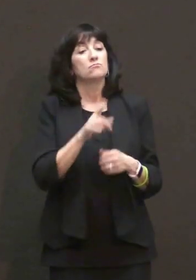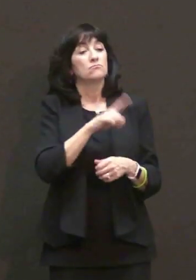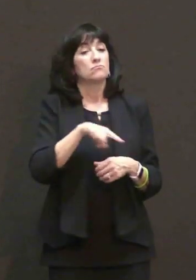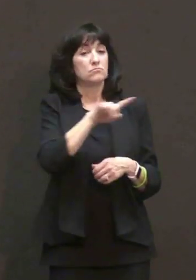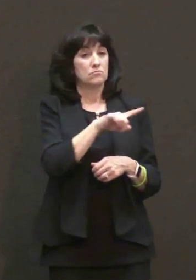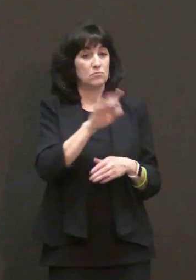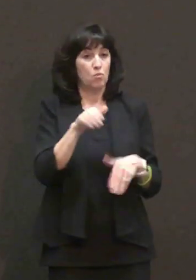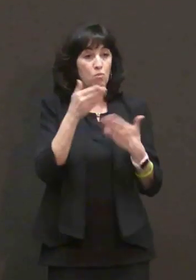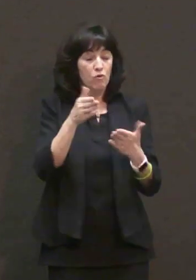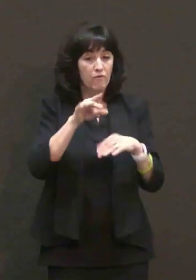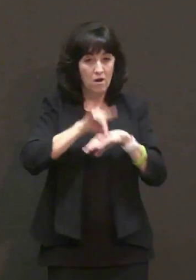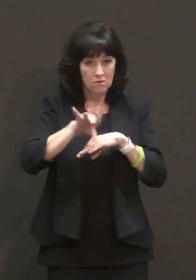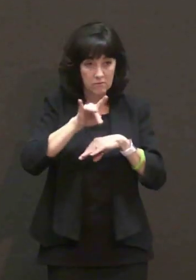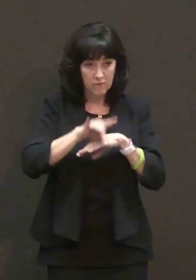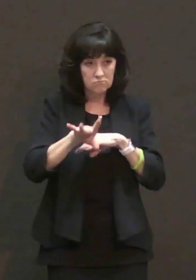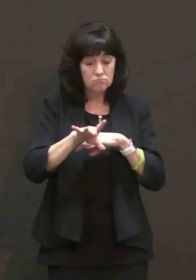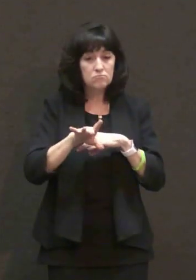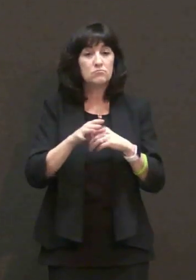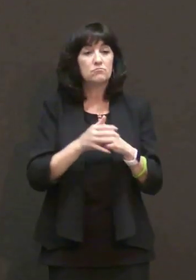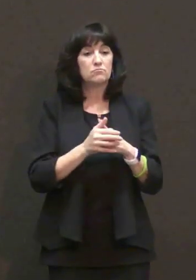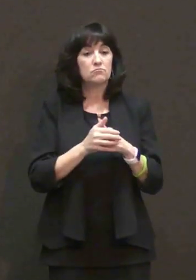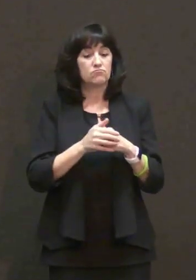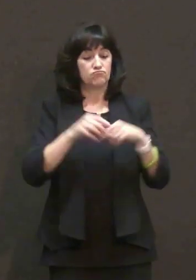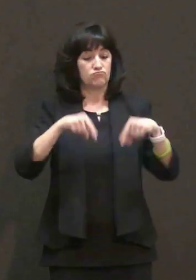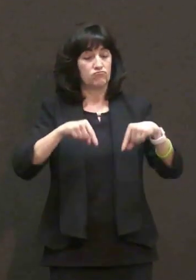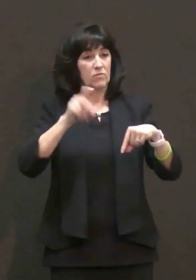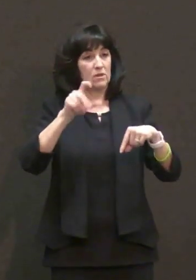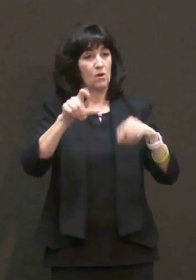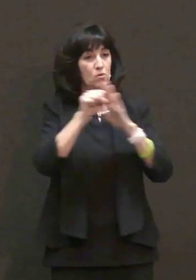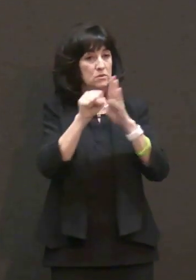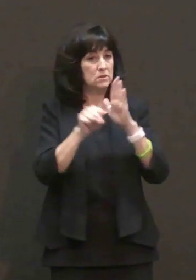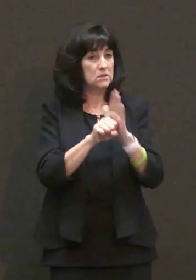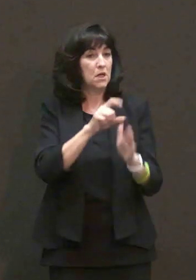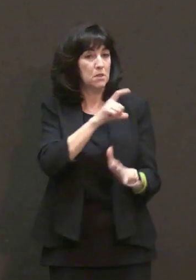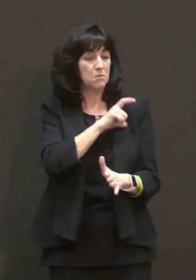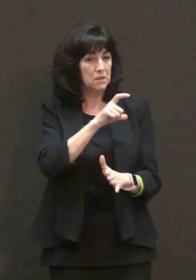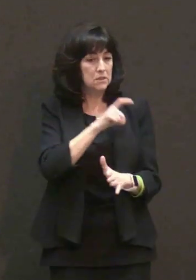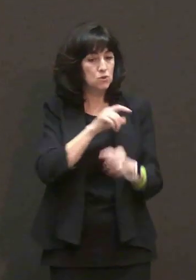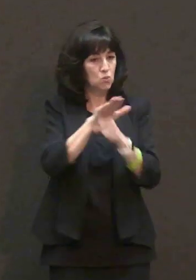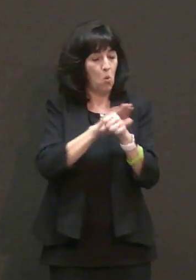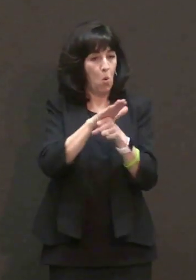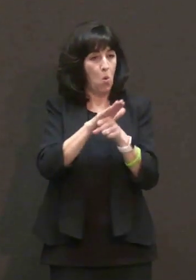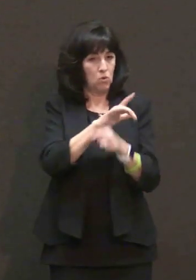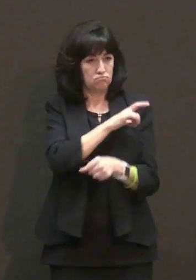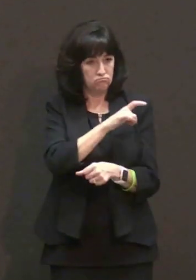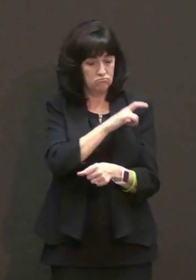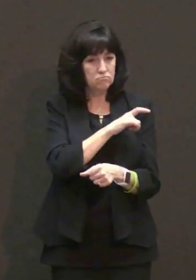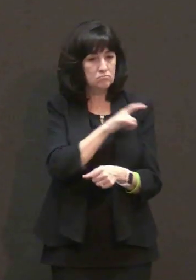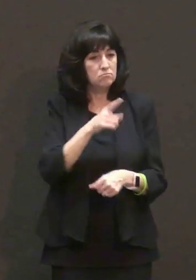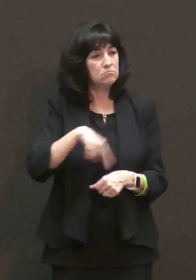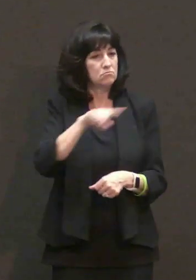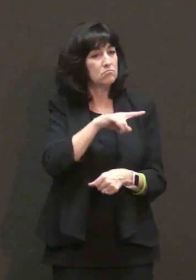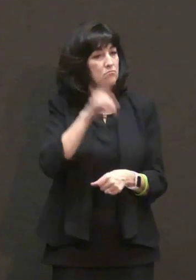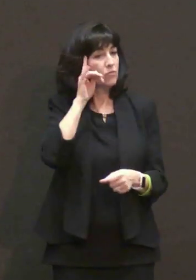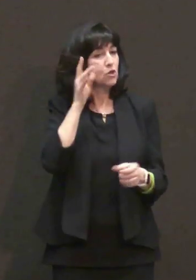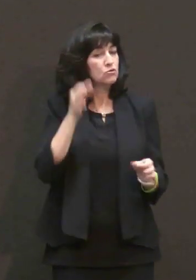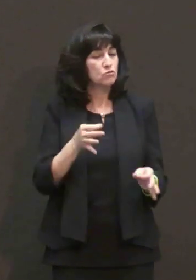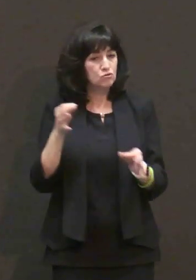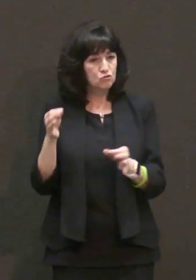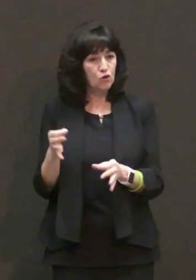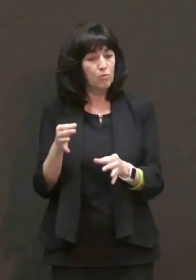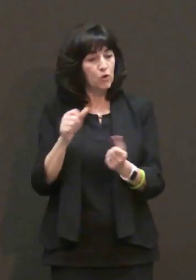providing advice and guidance to Delaware State Police and local law enforcement. And they have determined